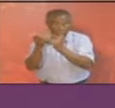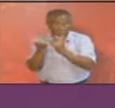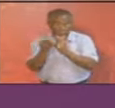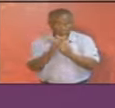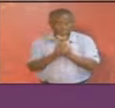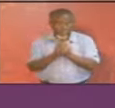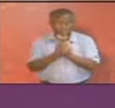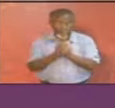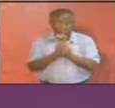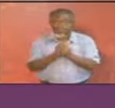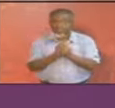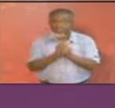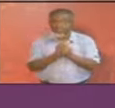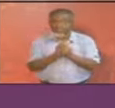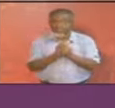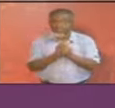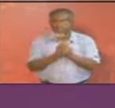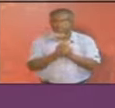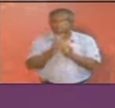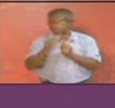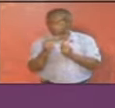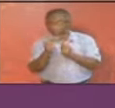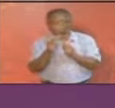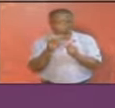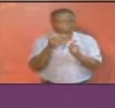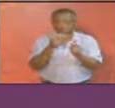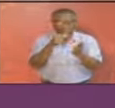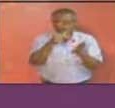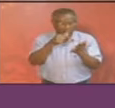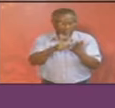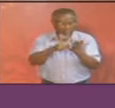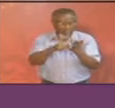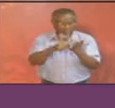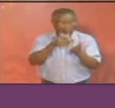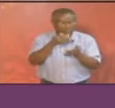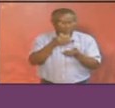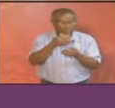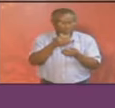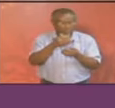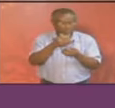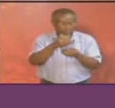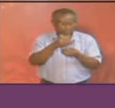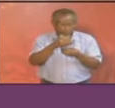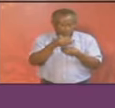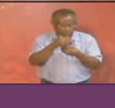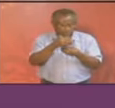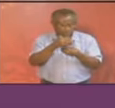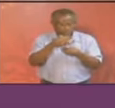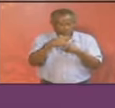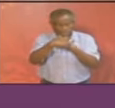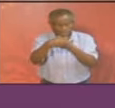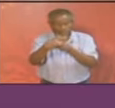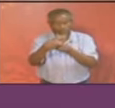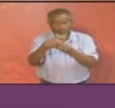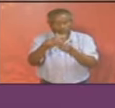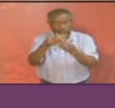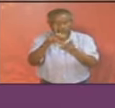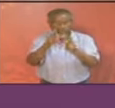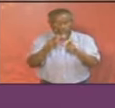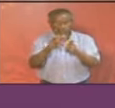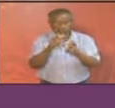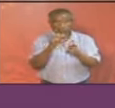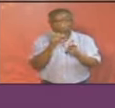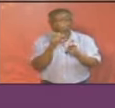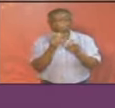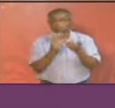out to express appreciation for the voluntary support that the business community had been giving the government in